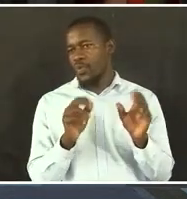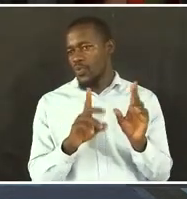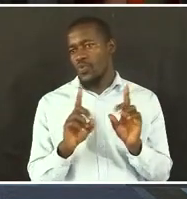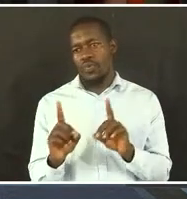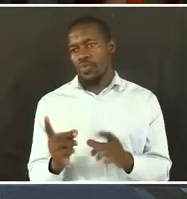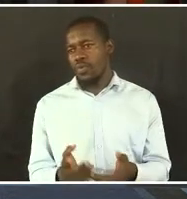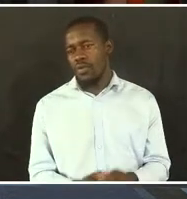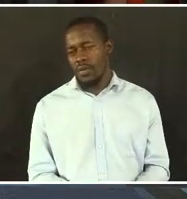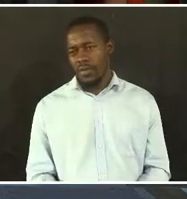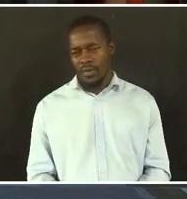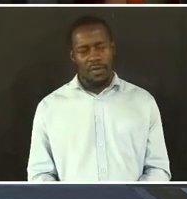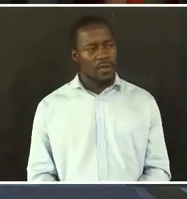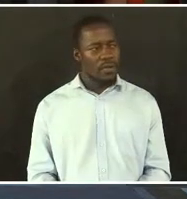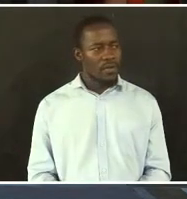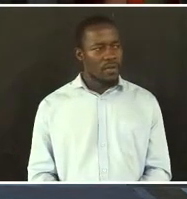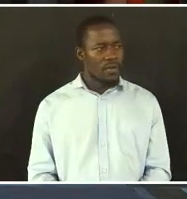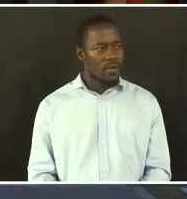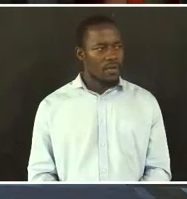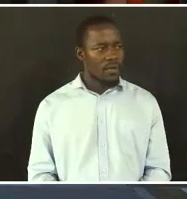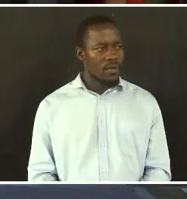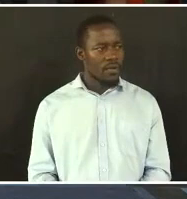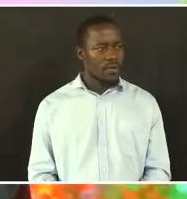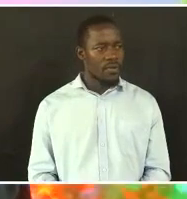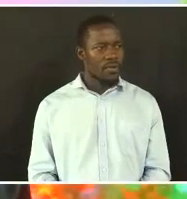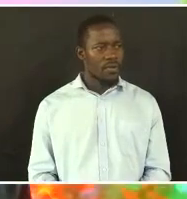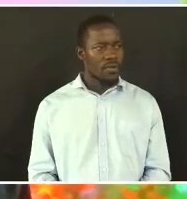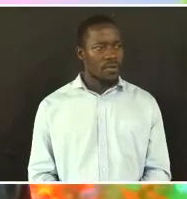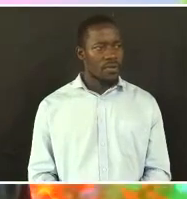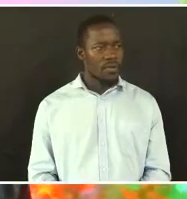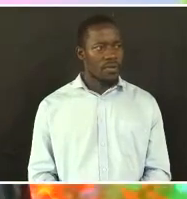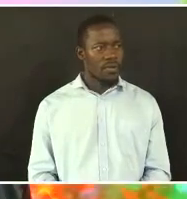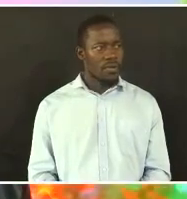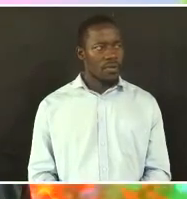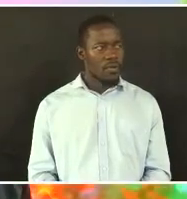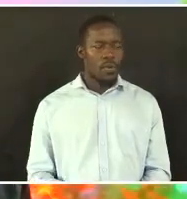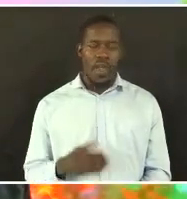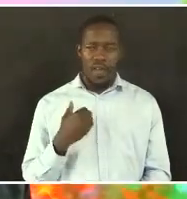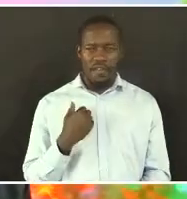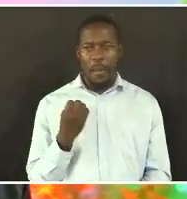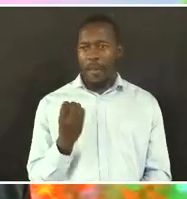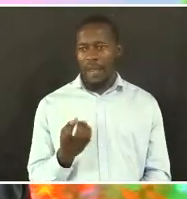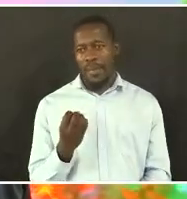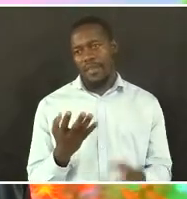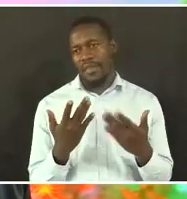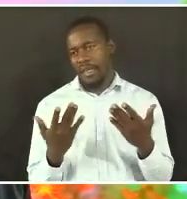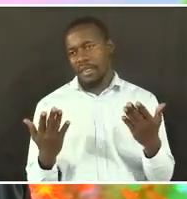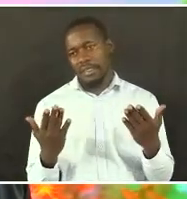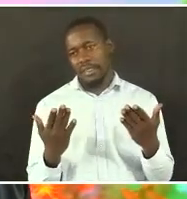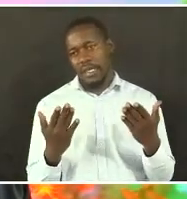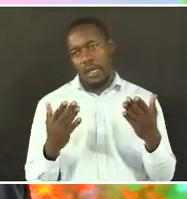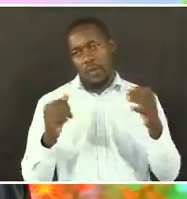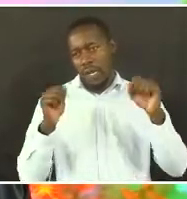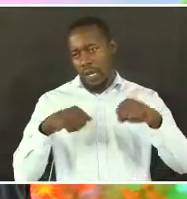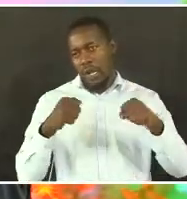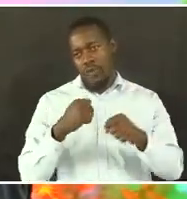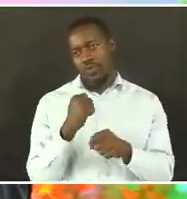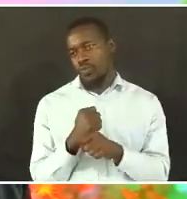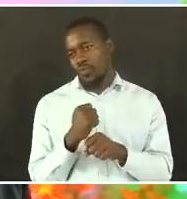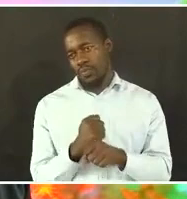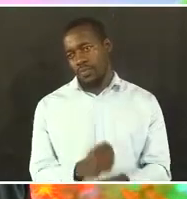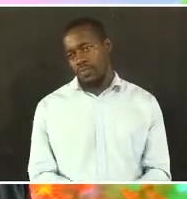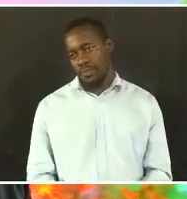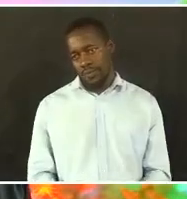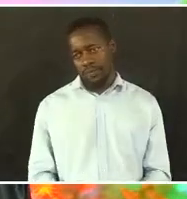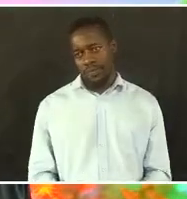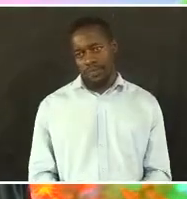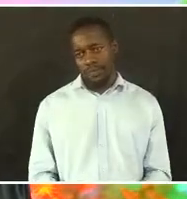airtime. I'm saying there's a lot we can do. When we go, those who go and visit can hear, give